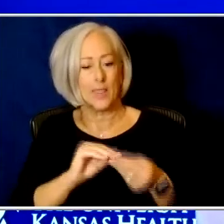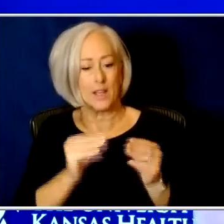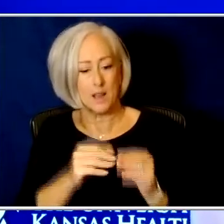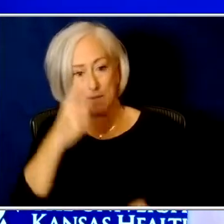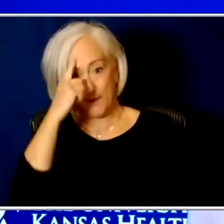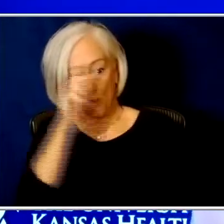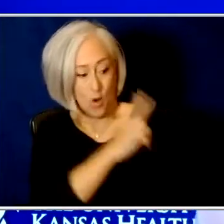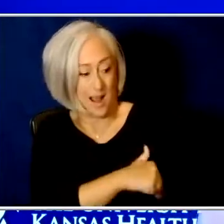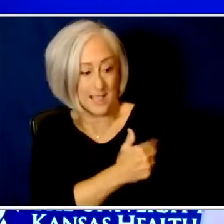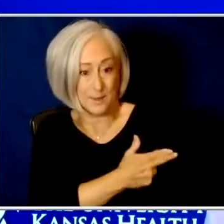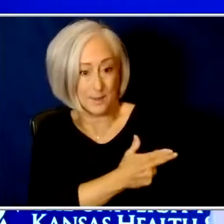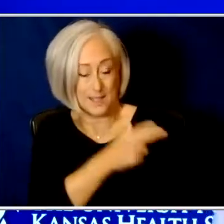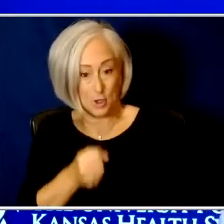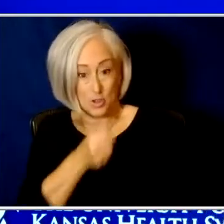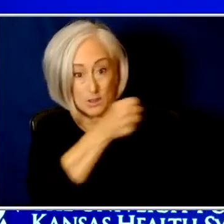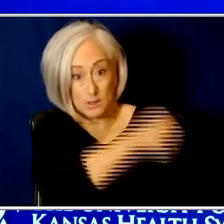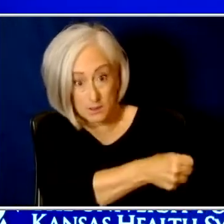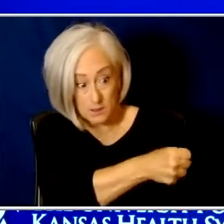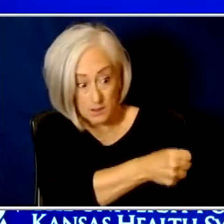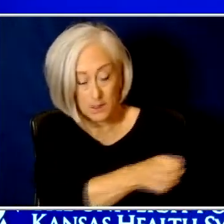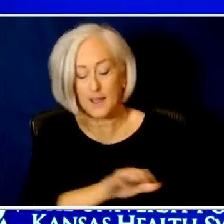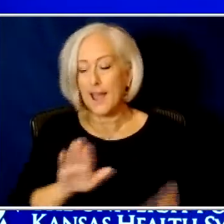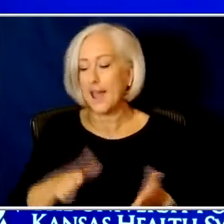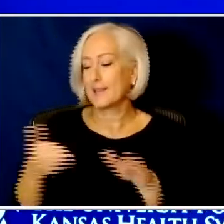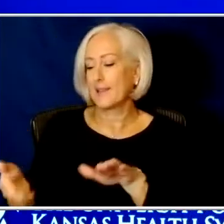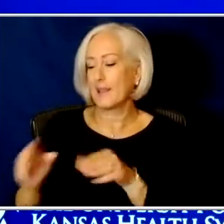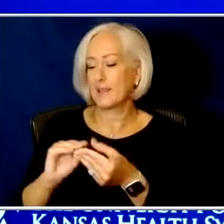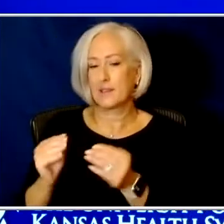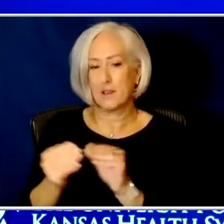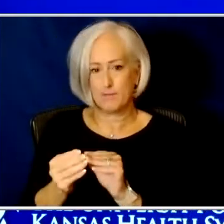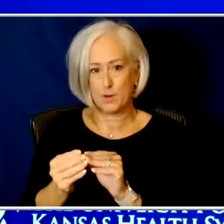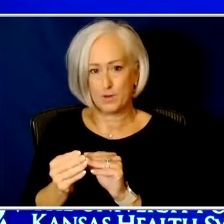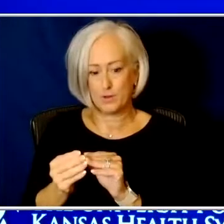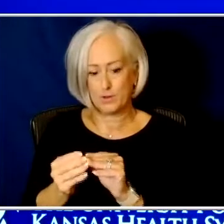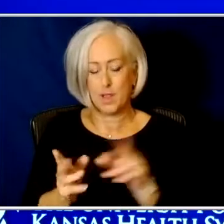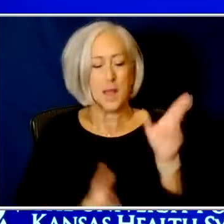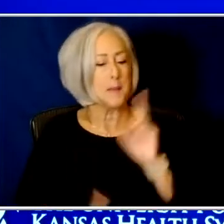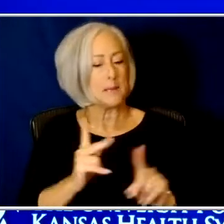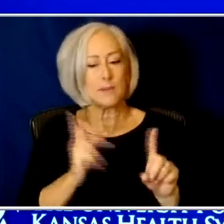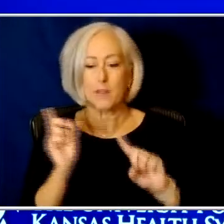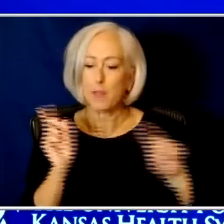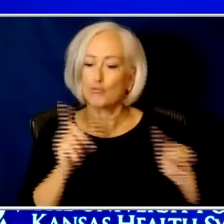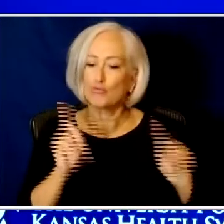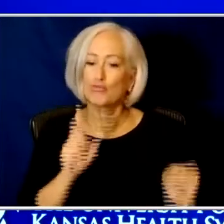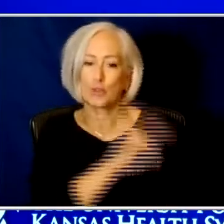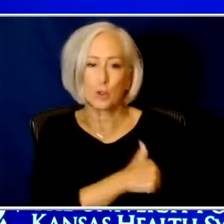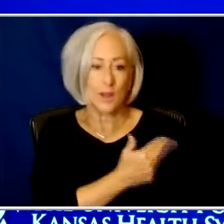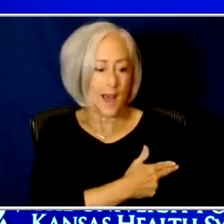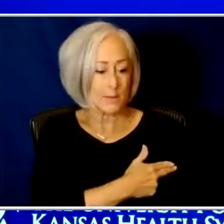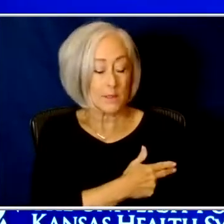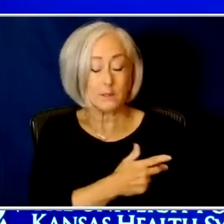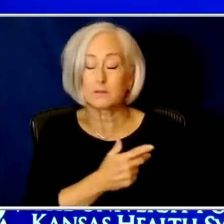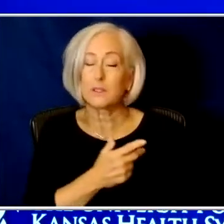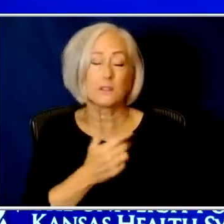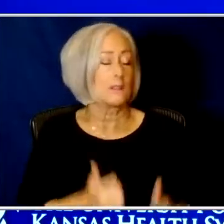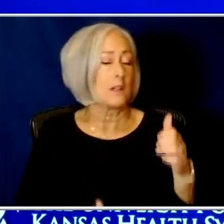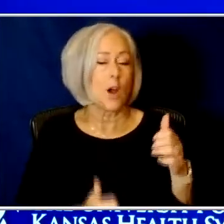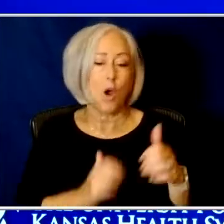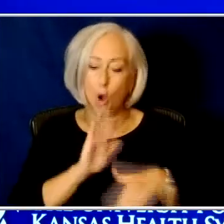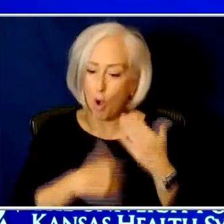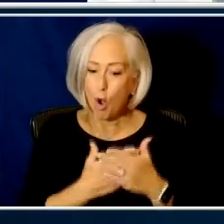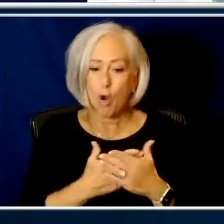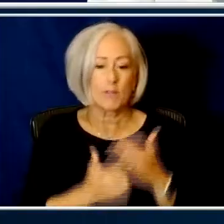vast majority of hospitalizations continue to be those that are unvaccinated, not up to date, and with significant comorbidities.